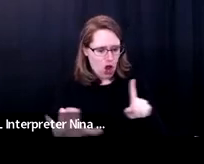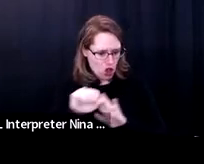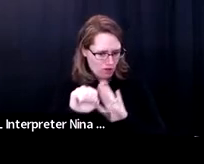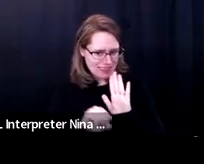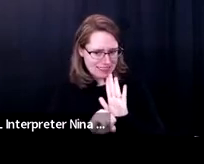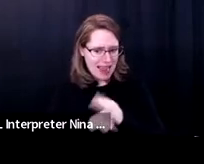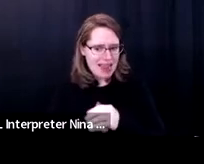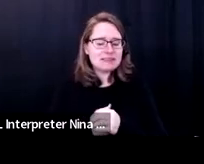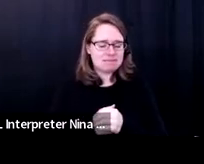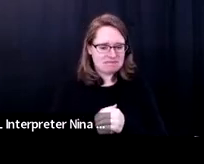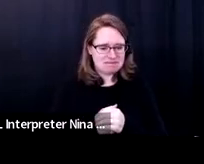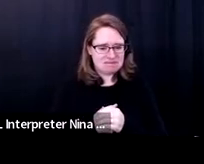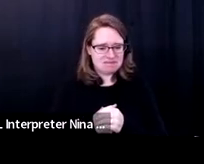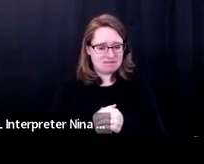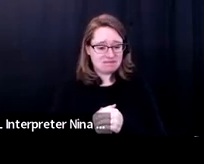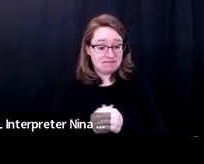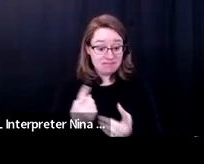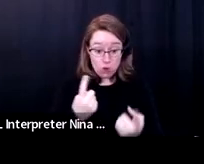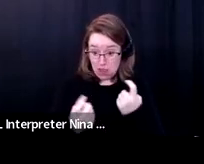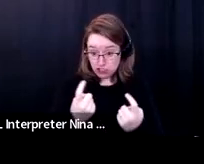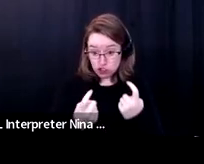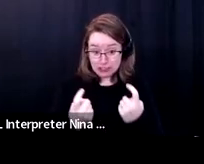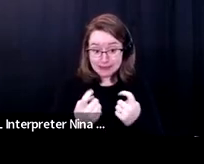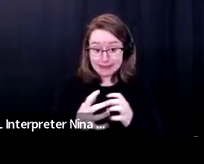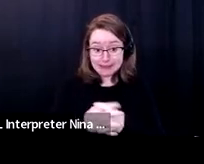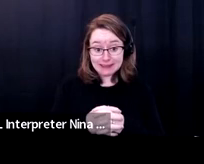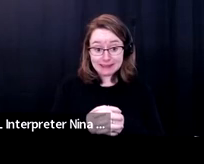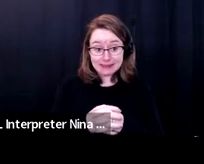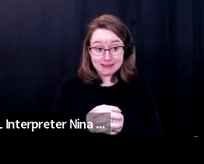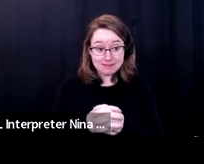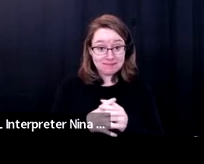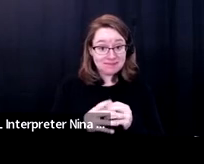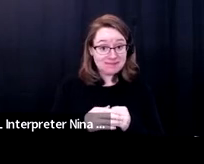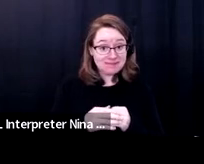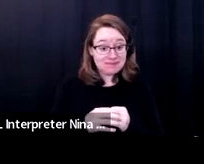with those. Any questions about those ideas?